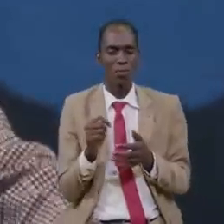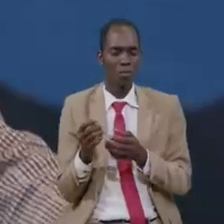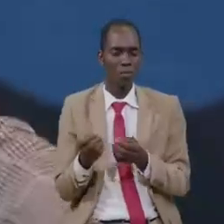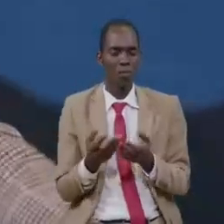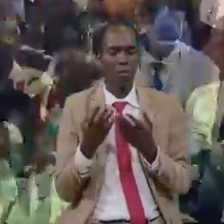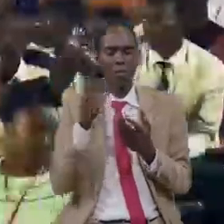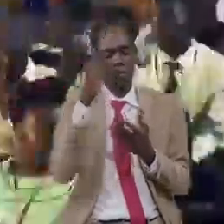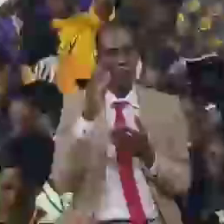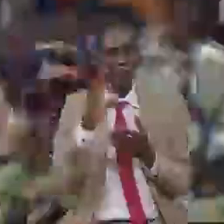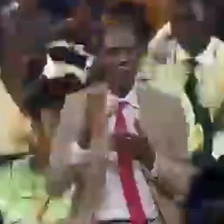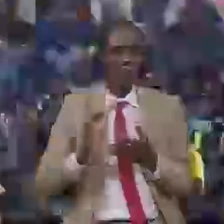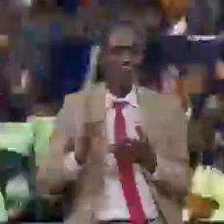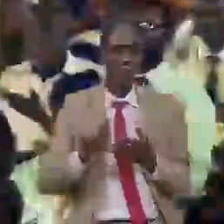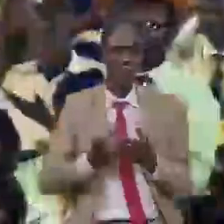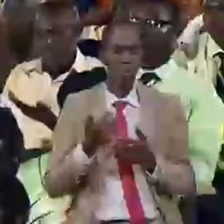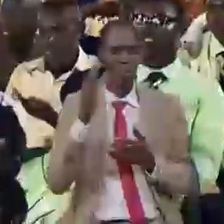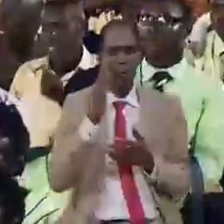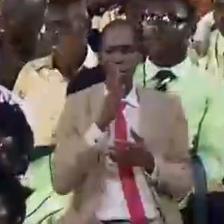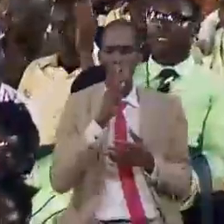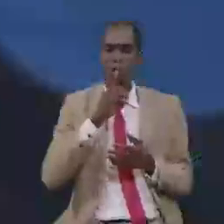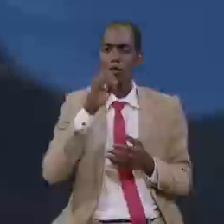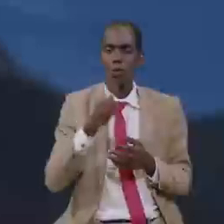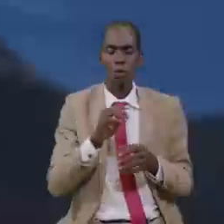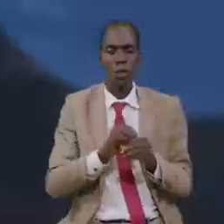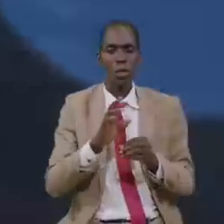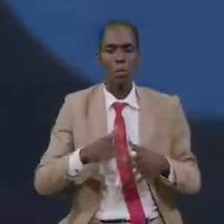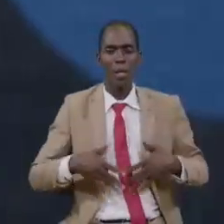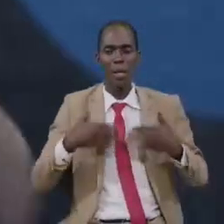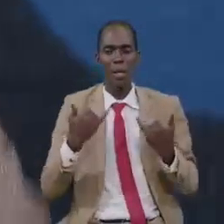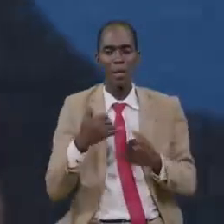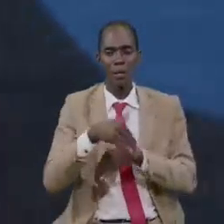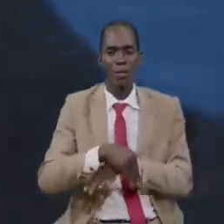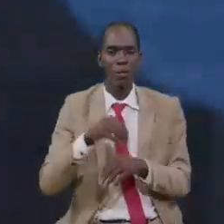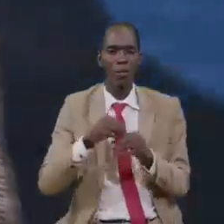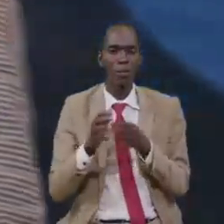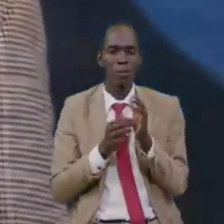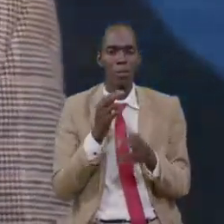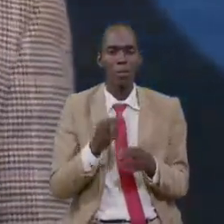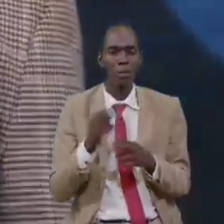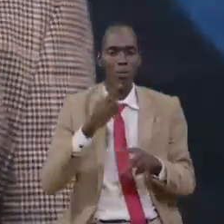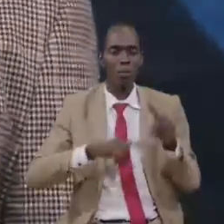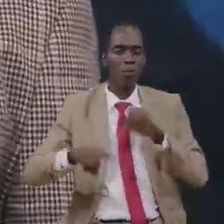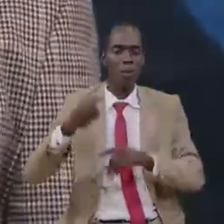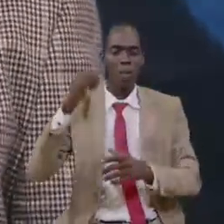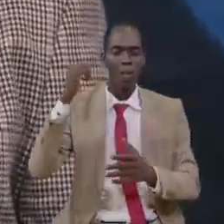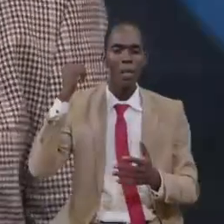in your life tonight in Jesus' name. Somebody shout amen.